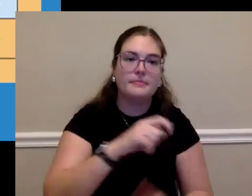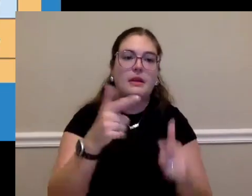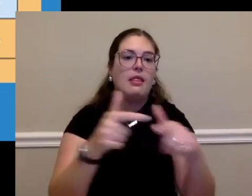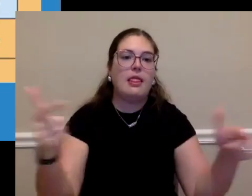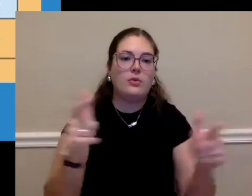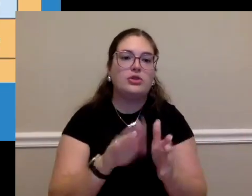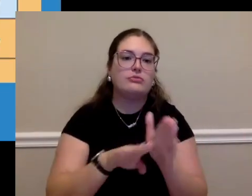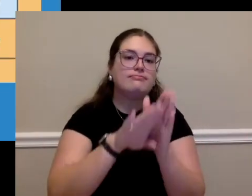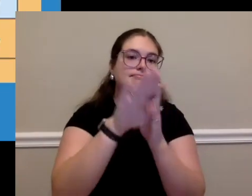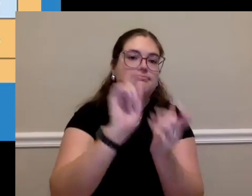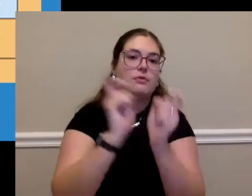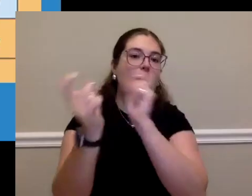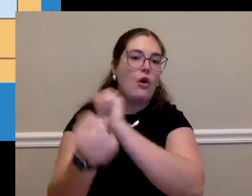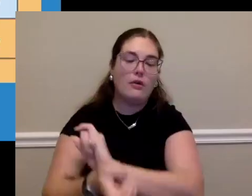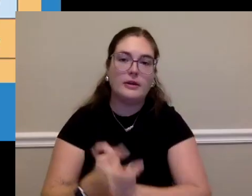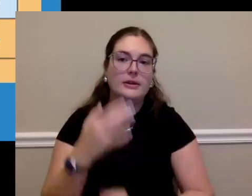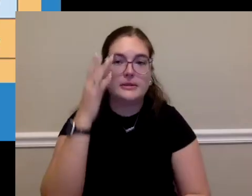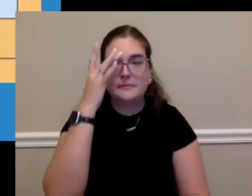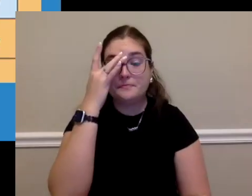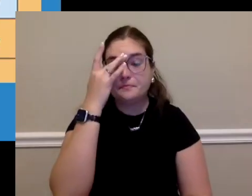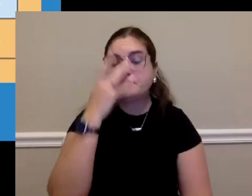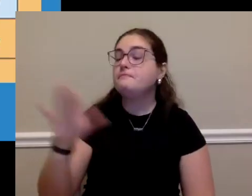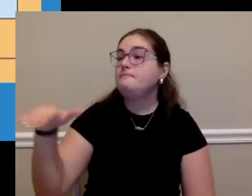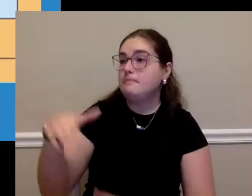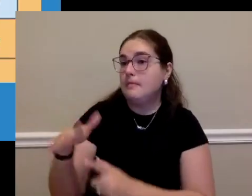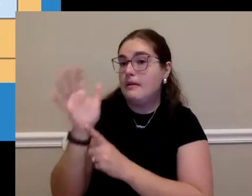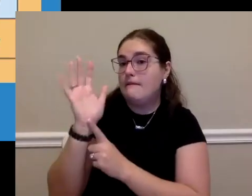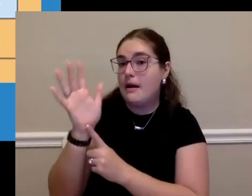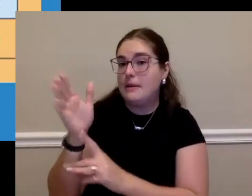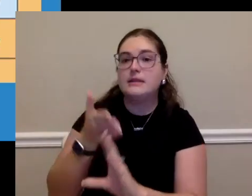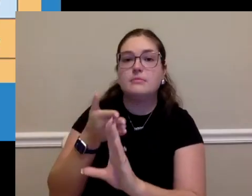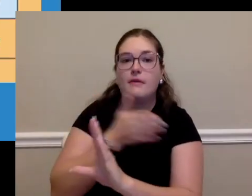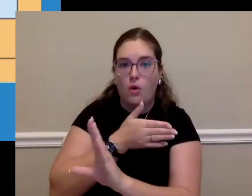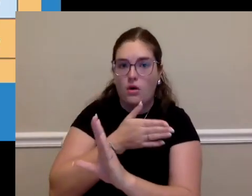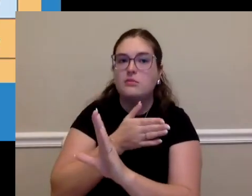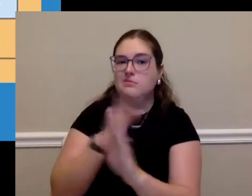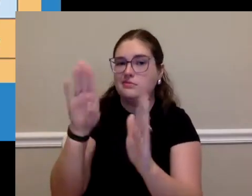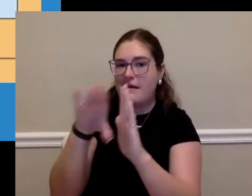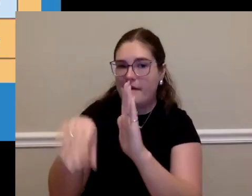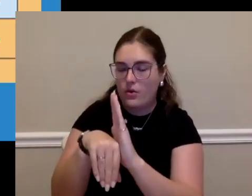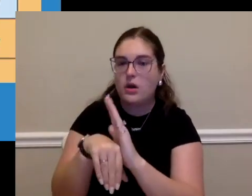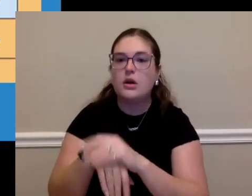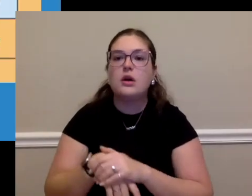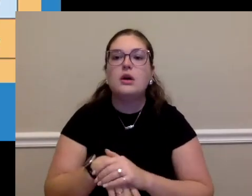I think, Mateo, we still have 5 more minutes before we get to the bottom of the hour, and